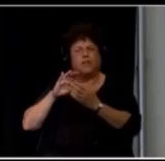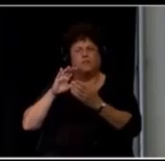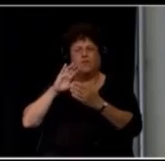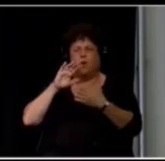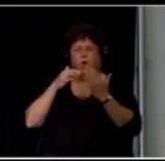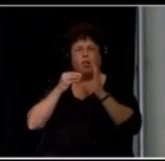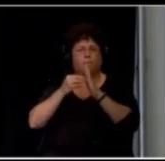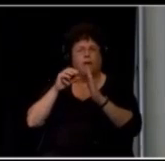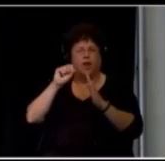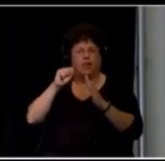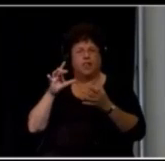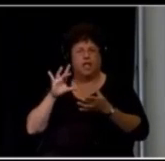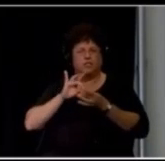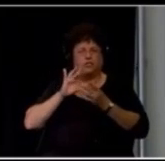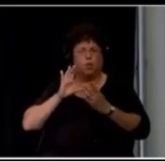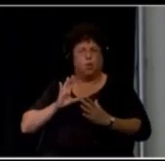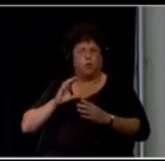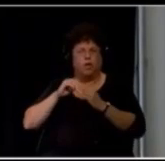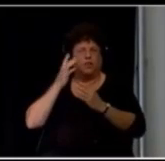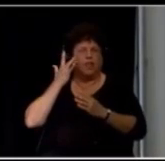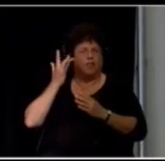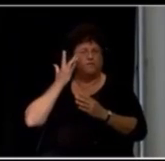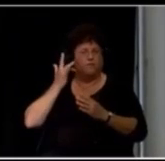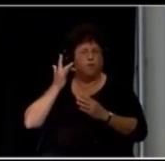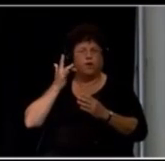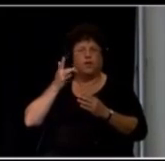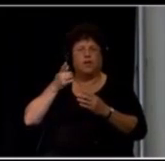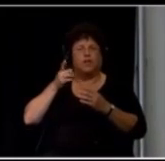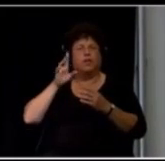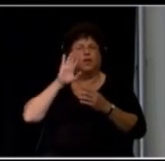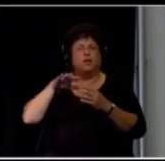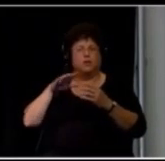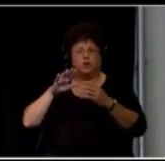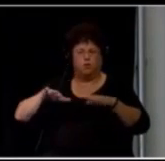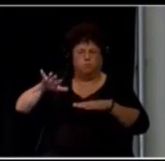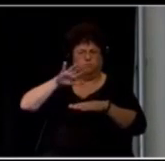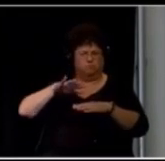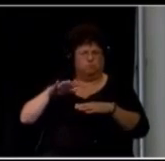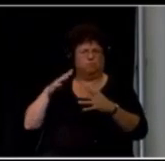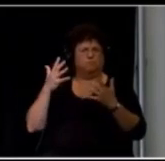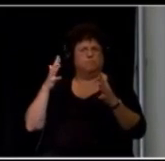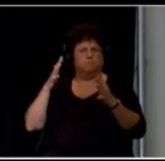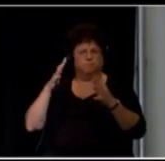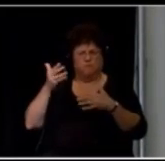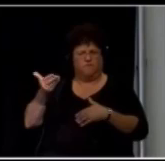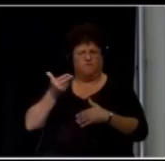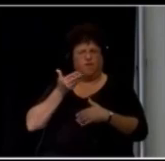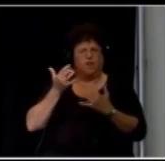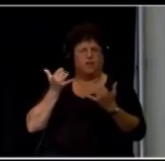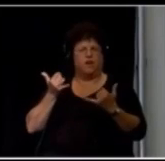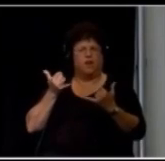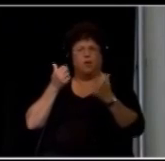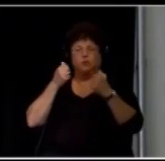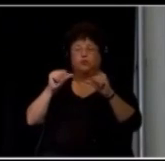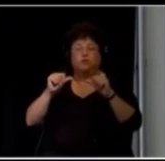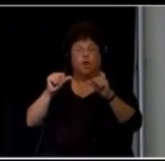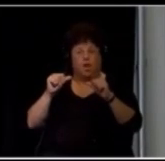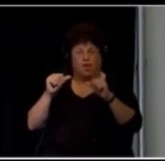all Model S owners in the sort of California area have been invited at this point to try it